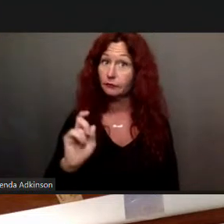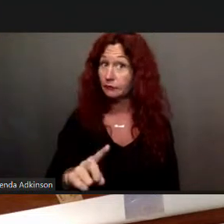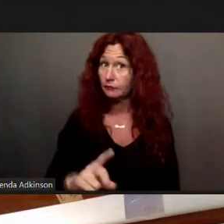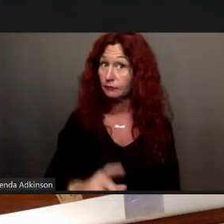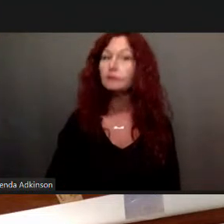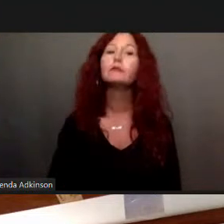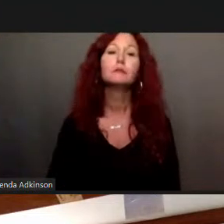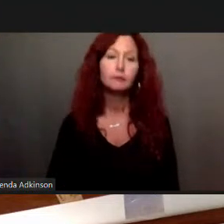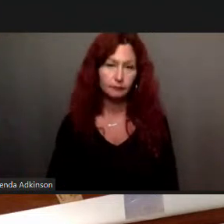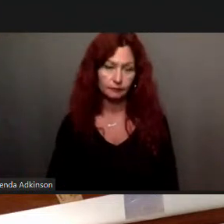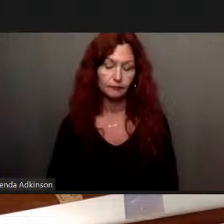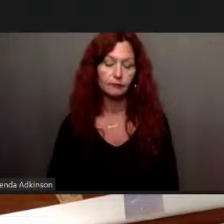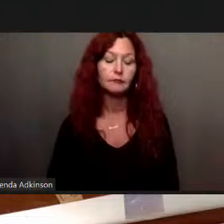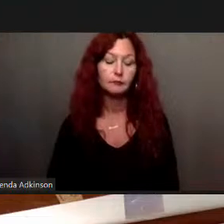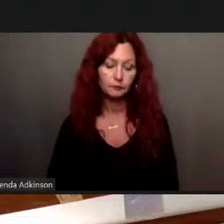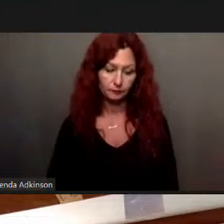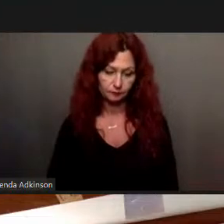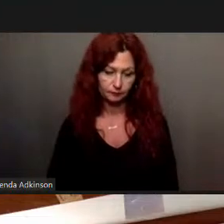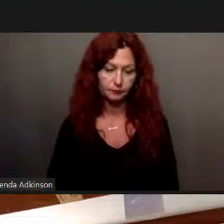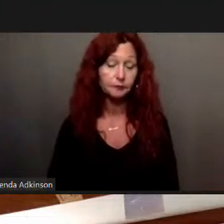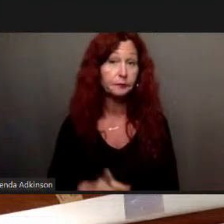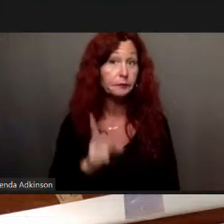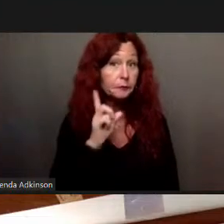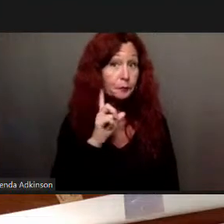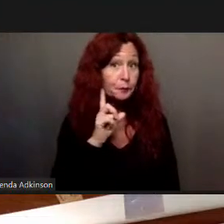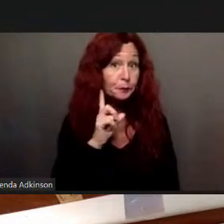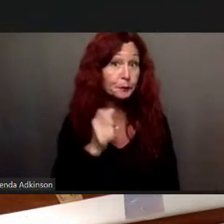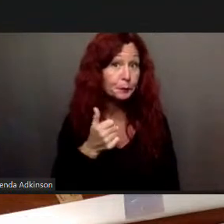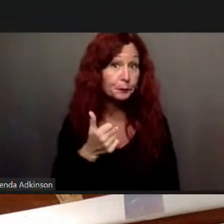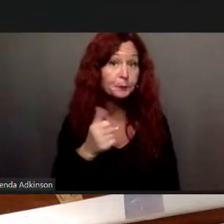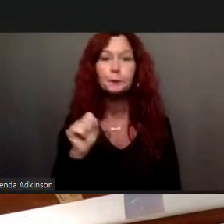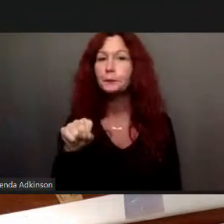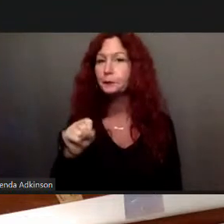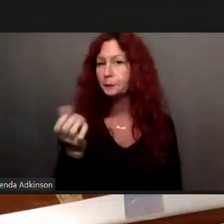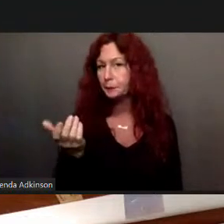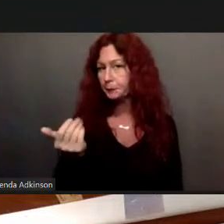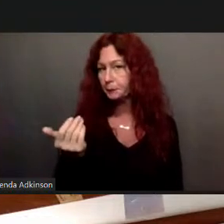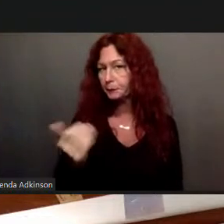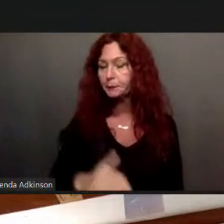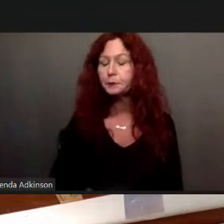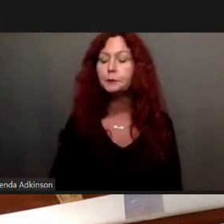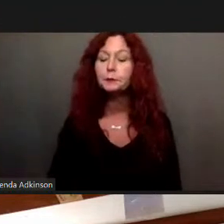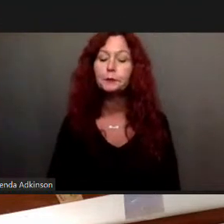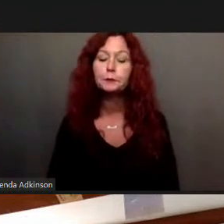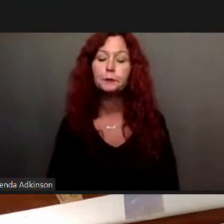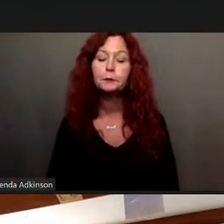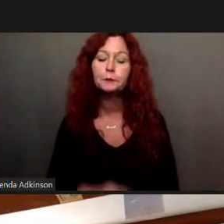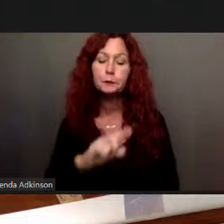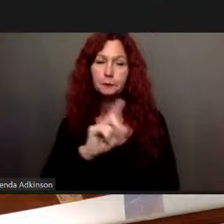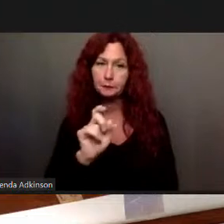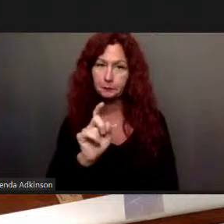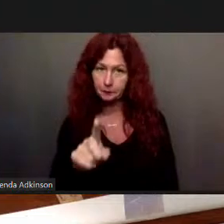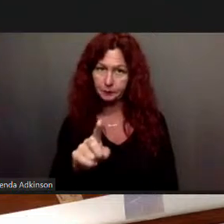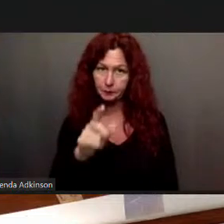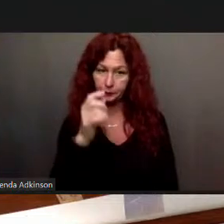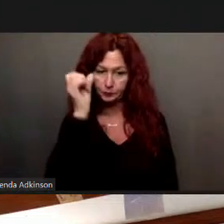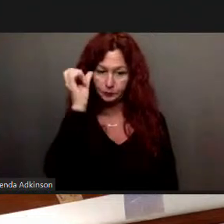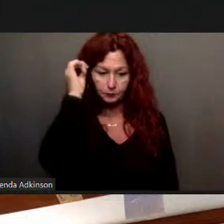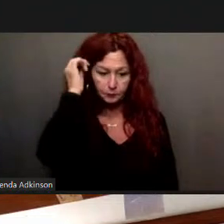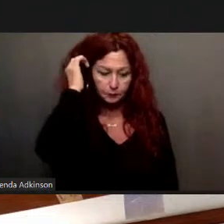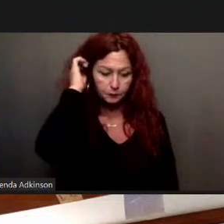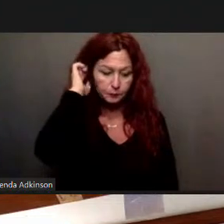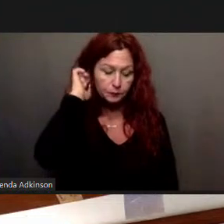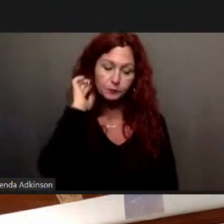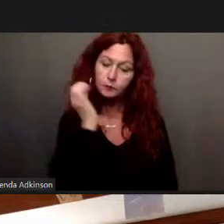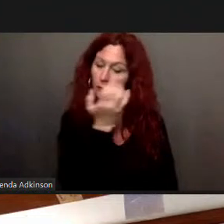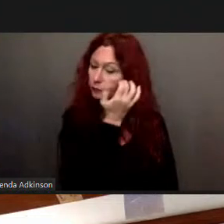other experts? Yeah, can you hear me? Yes. Okay. Yeah, my question is for Mayor Jimenez. I just want to get,